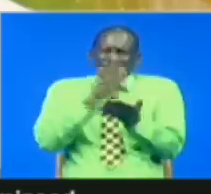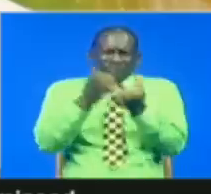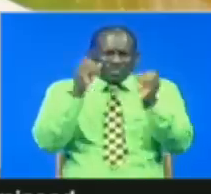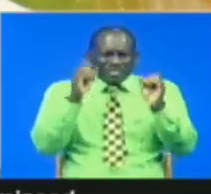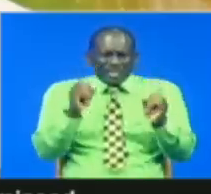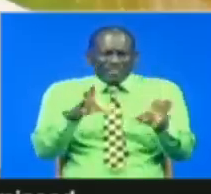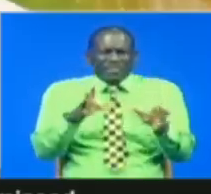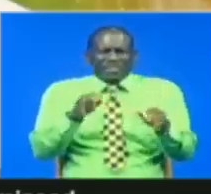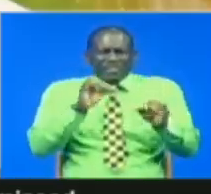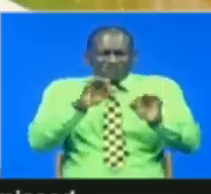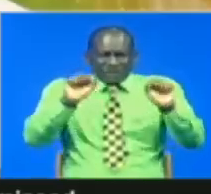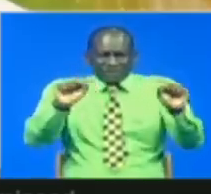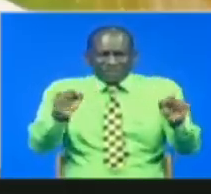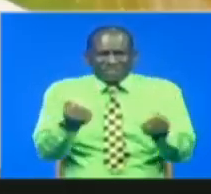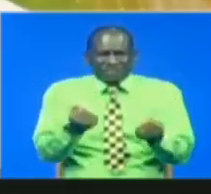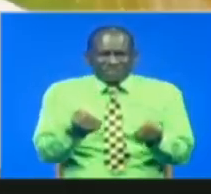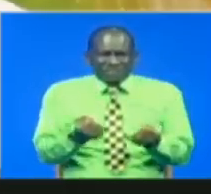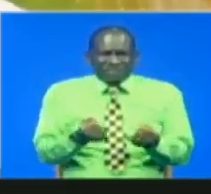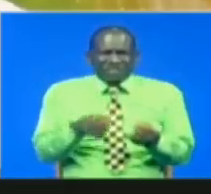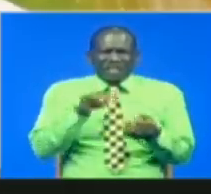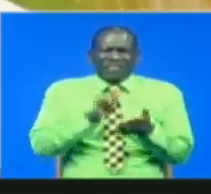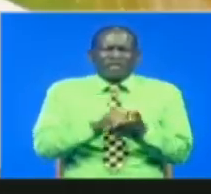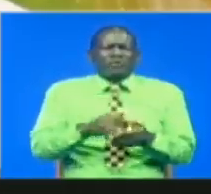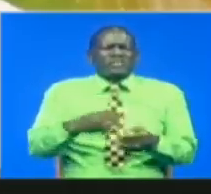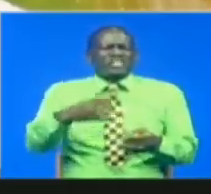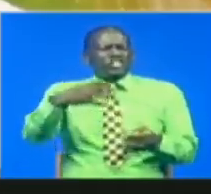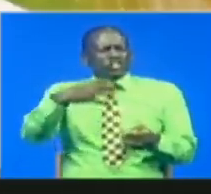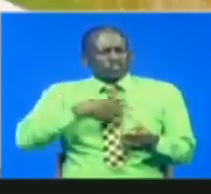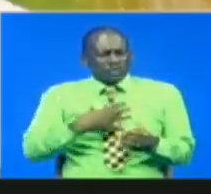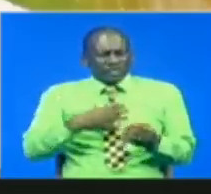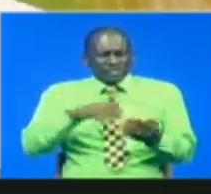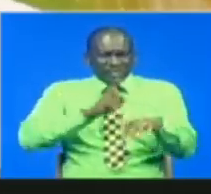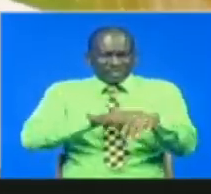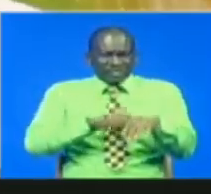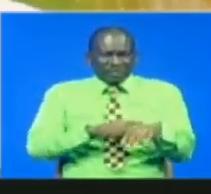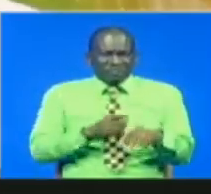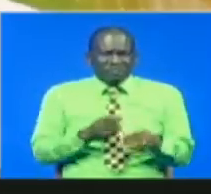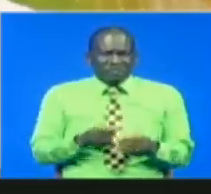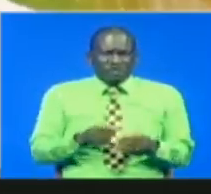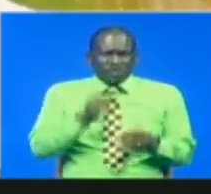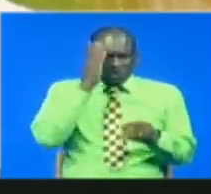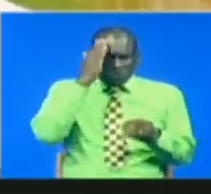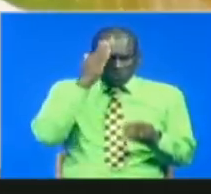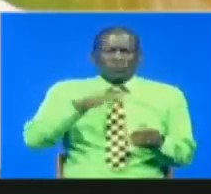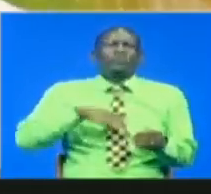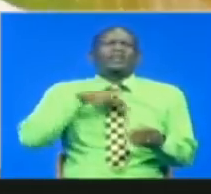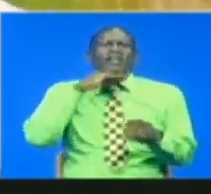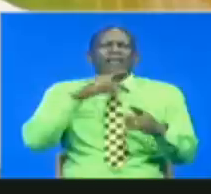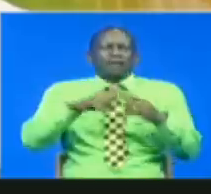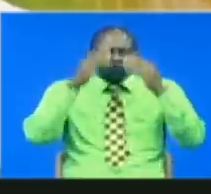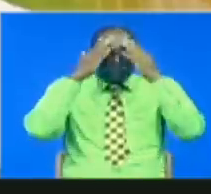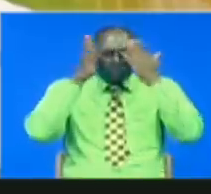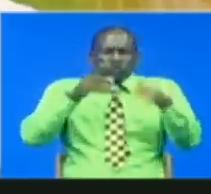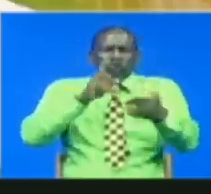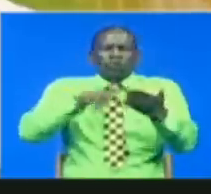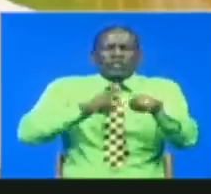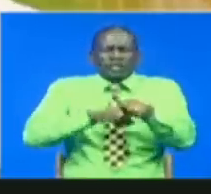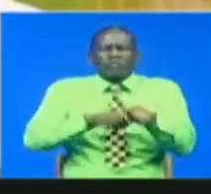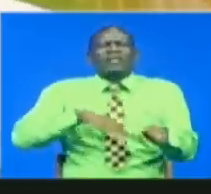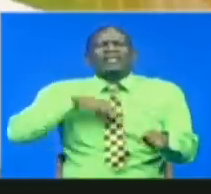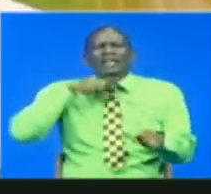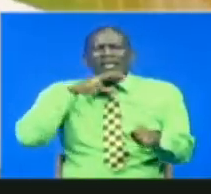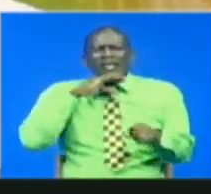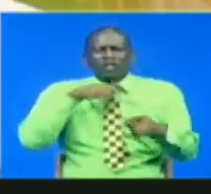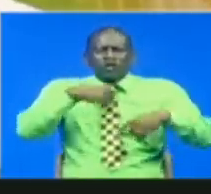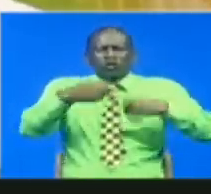outside. And for me, that was the most scariest thing. You're in a place you know you're going to die, but you just don't know when. So you keep